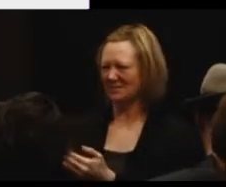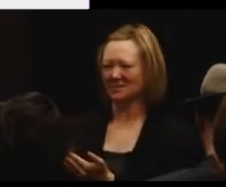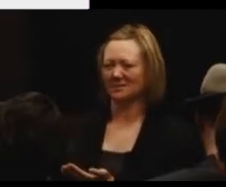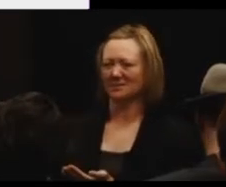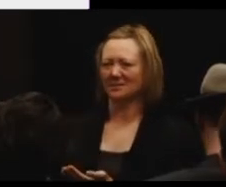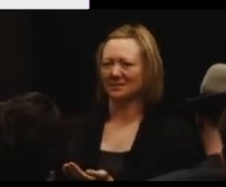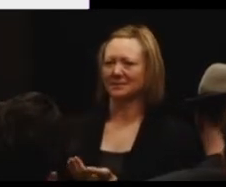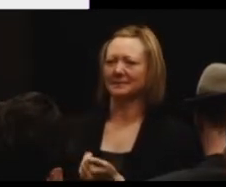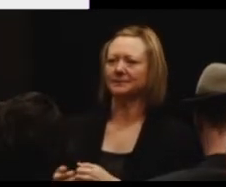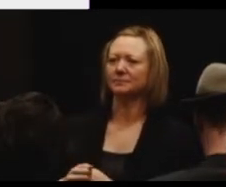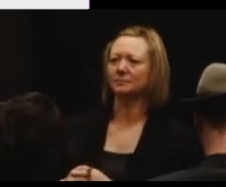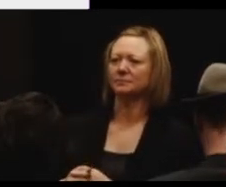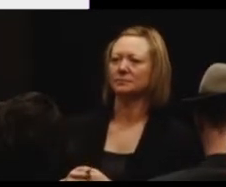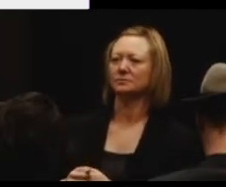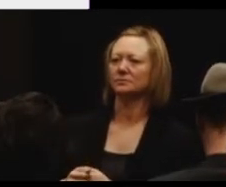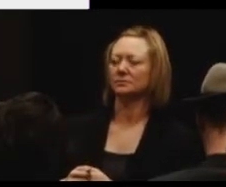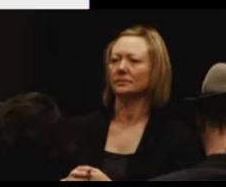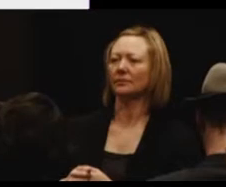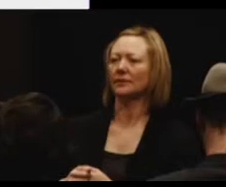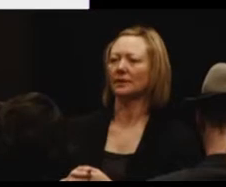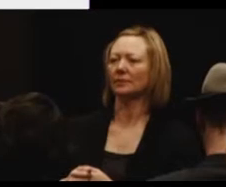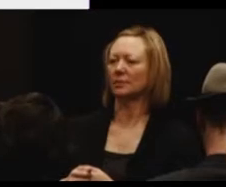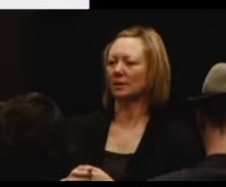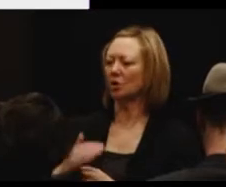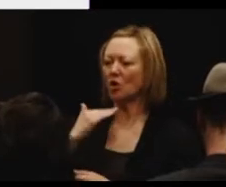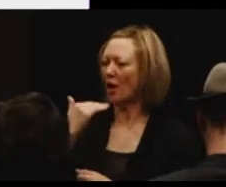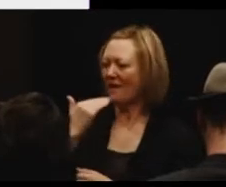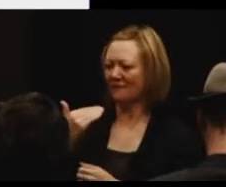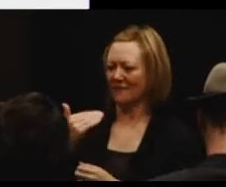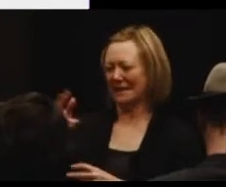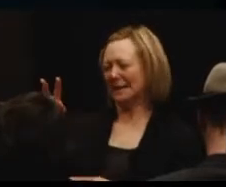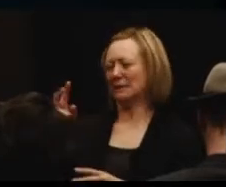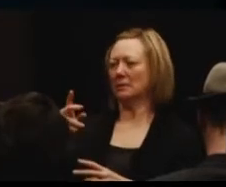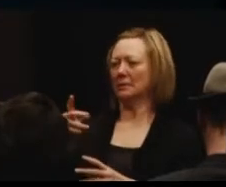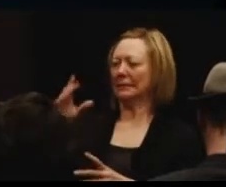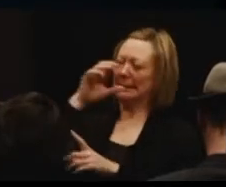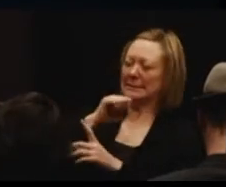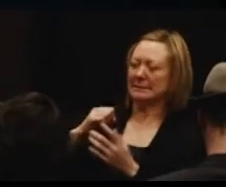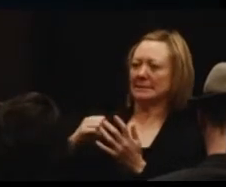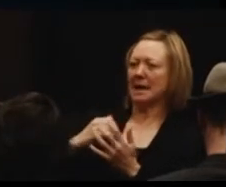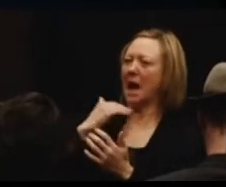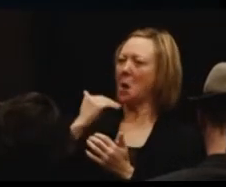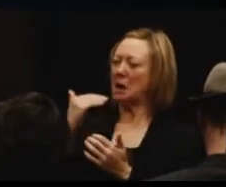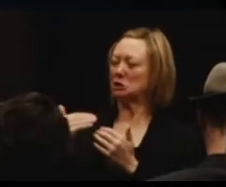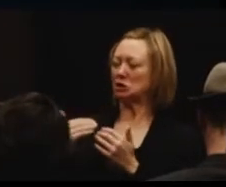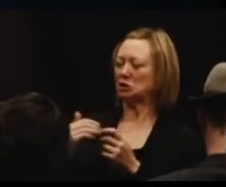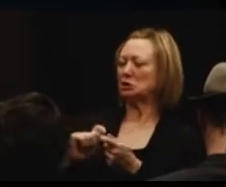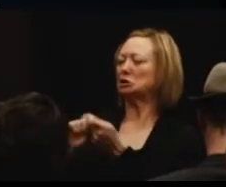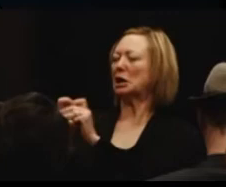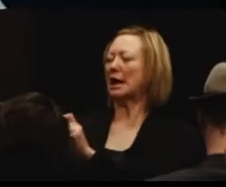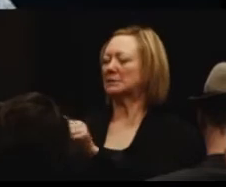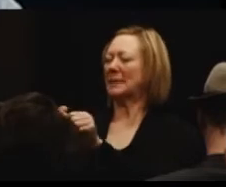And there's no satisfactory estimates of the long-term impacts on growth that come from a better match between what one wants and what is